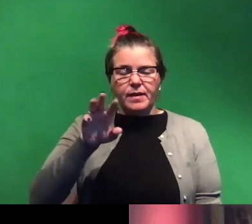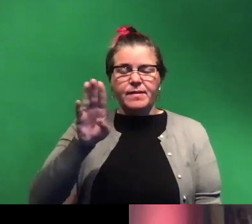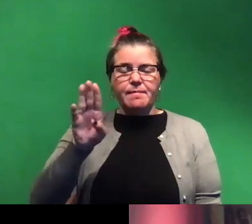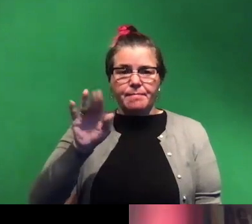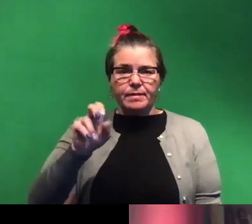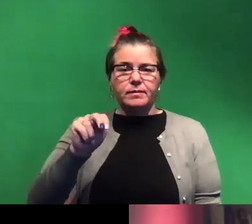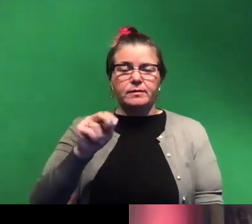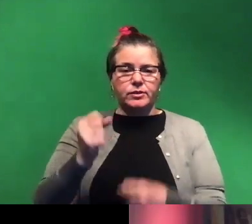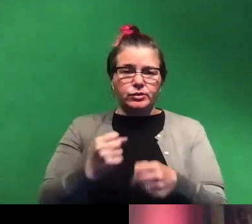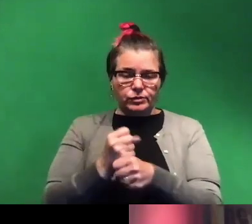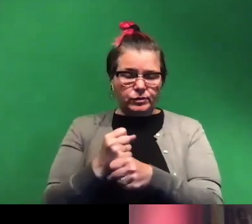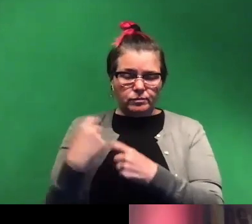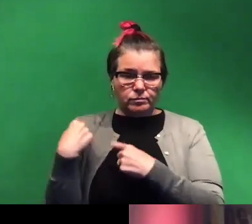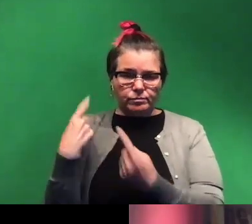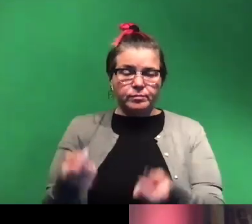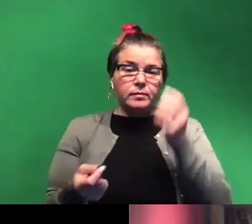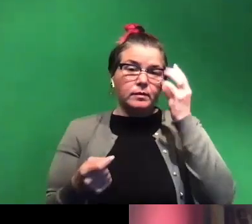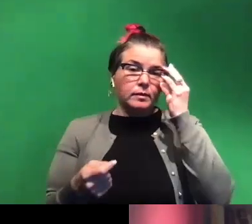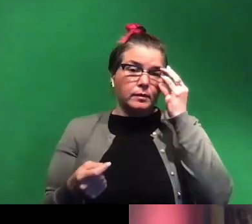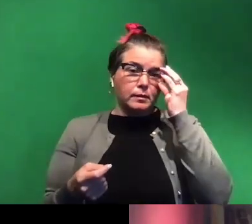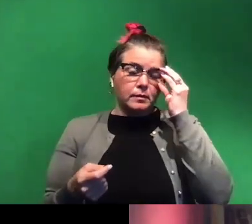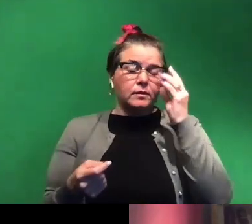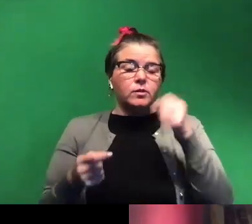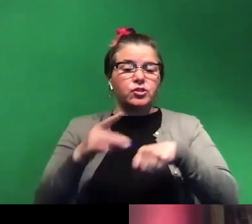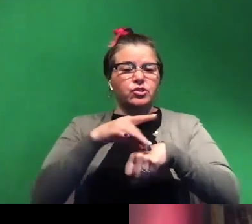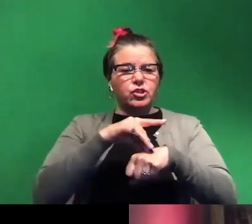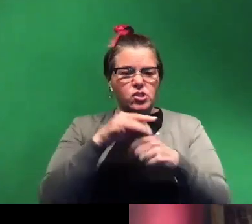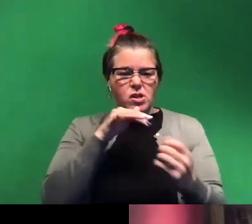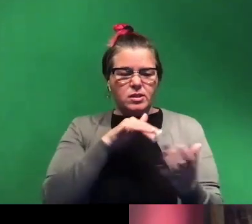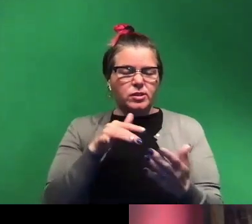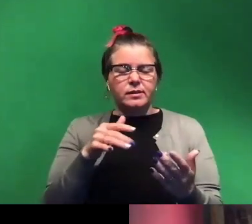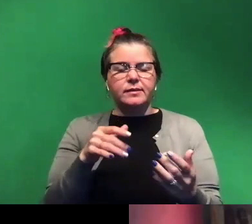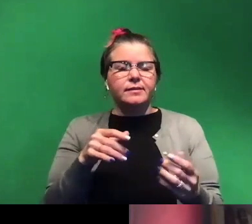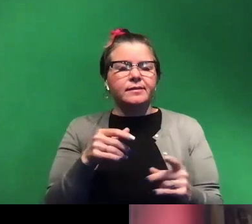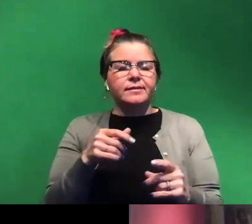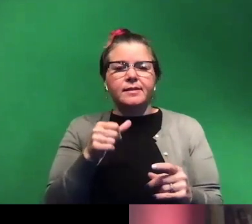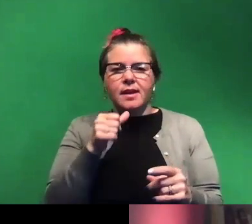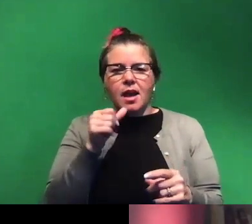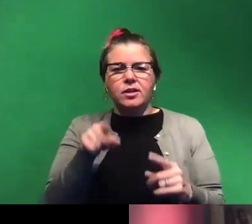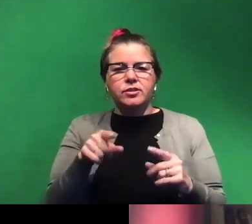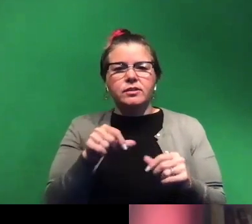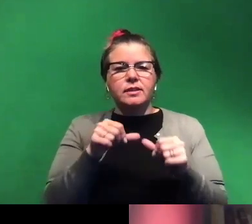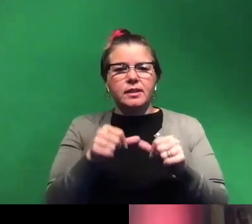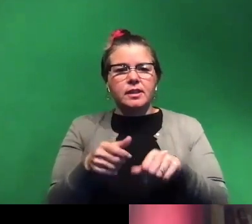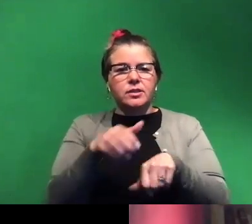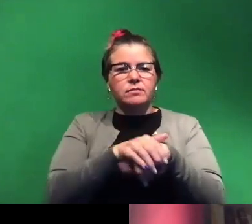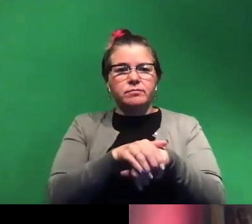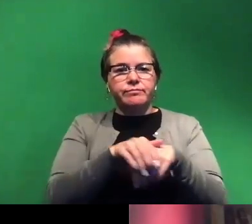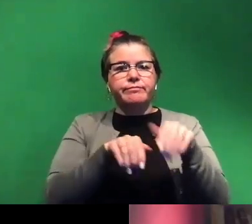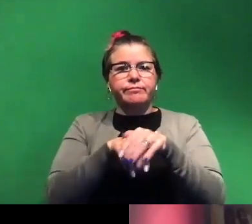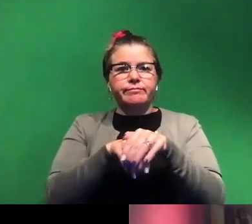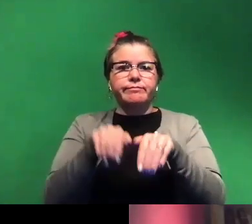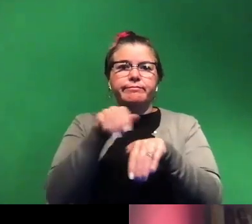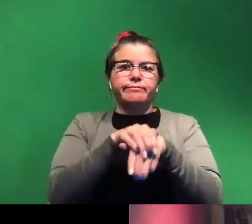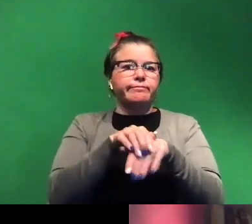years. So, but the thing is with geology is like, it's not just kind of this continuous rind that's made around the planet. It just stacks